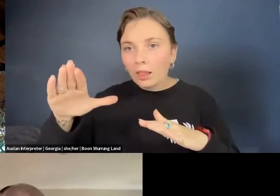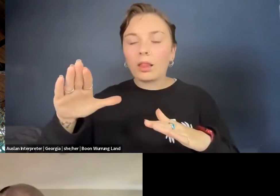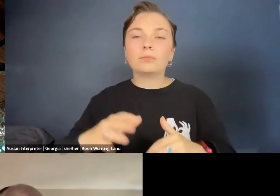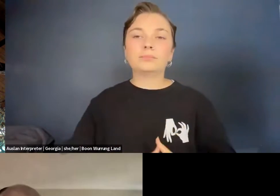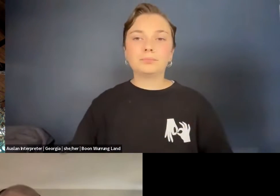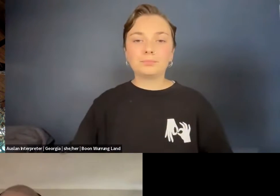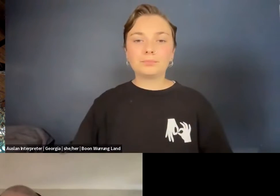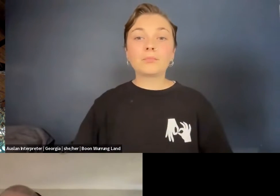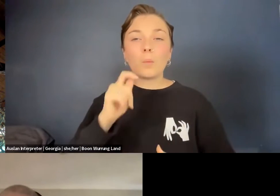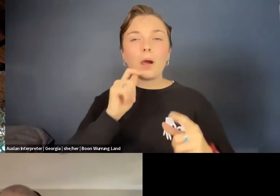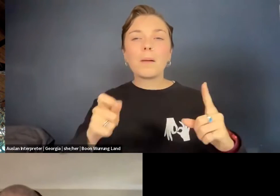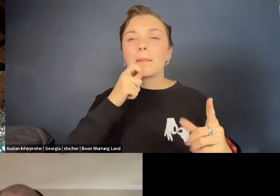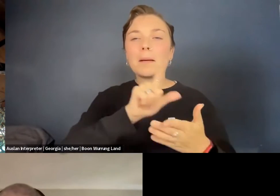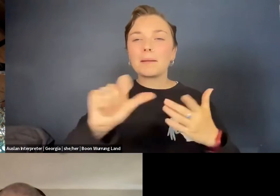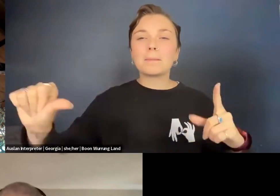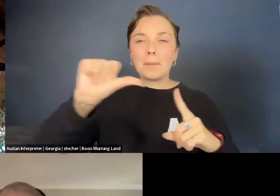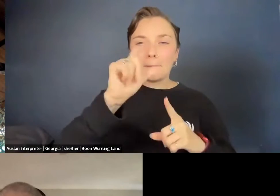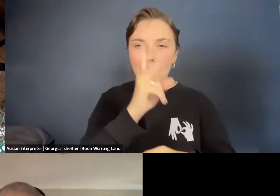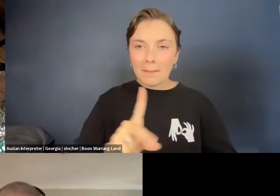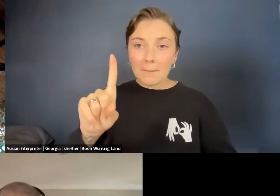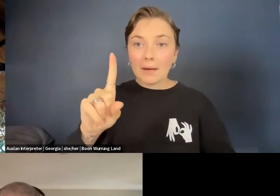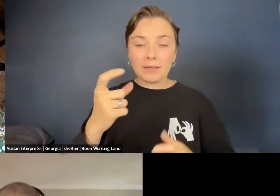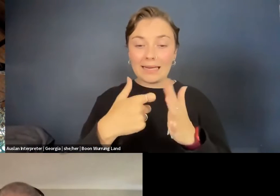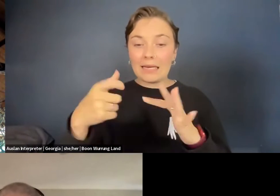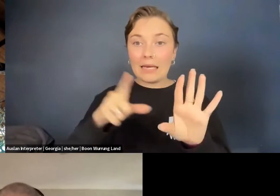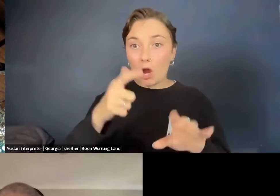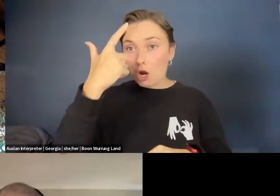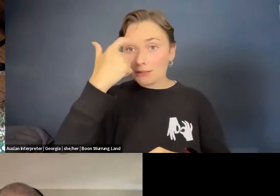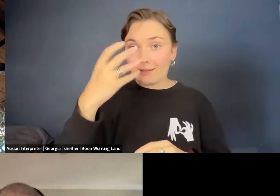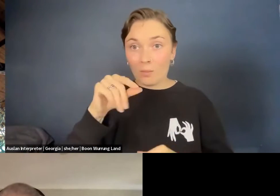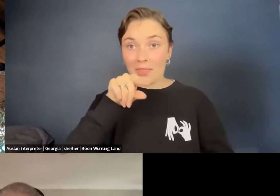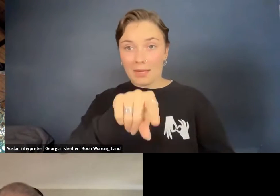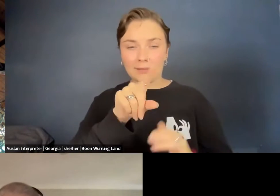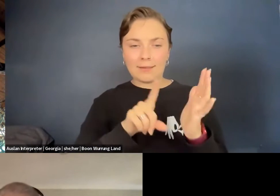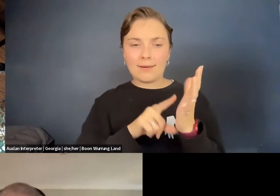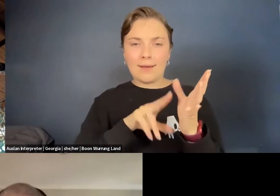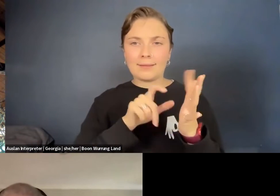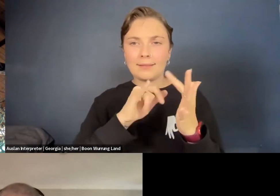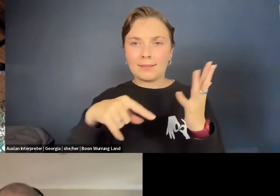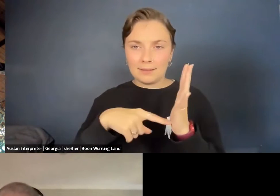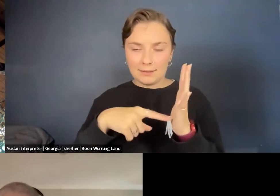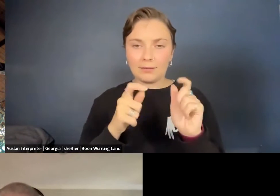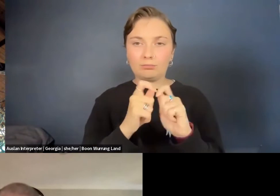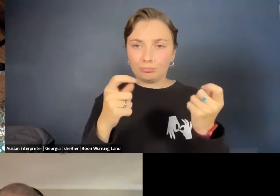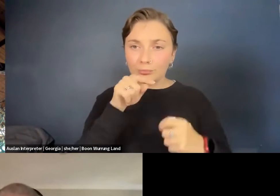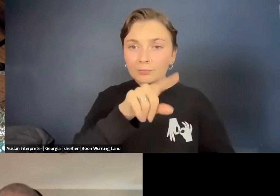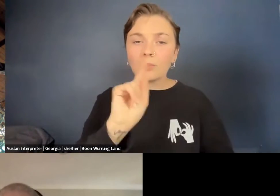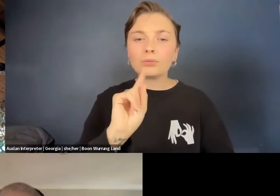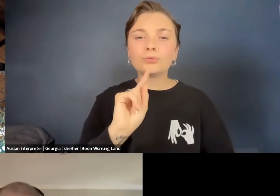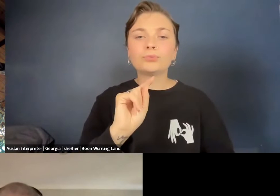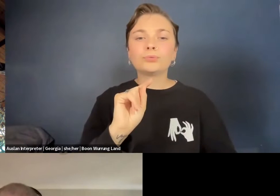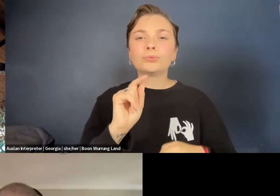come back to that a little bit later on, but the key idea that comes through in this Lancet provocation is this notion